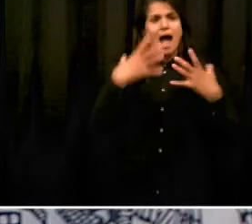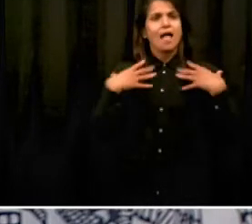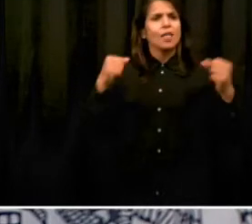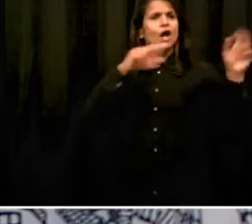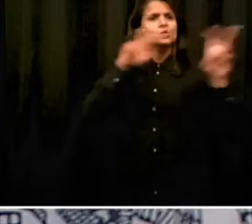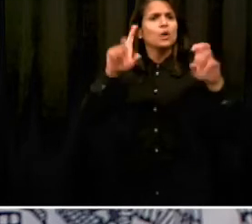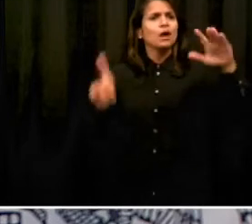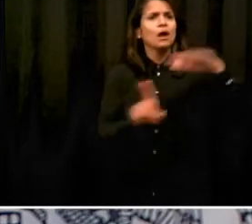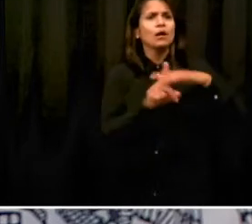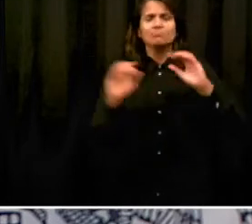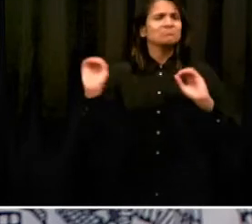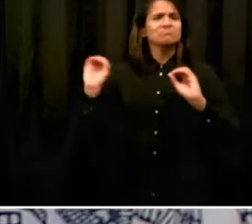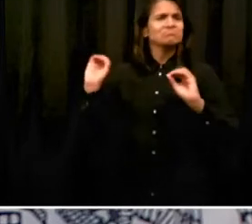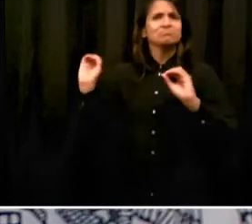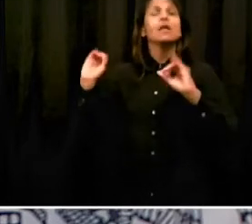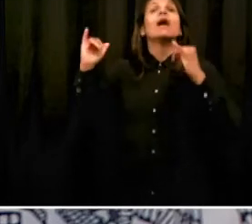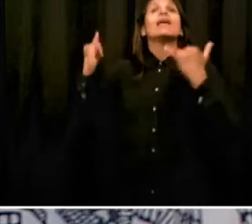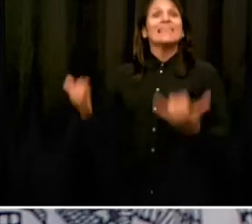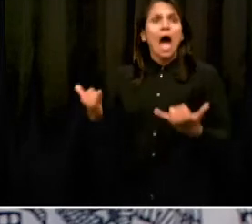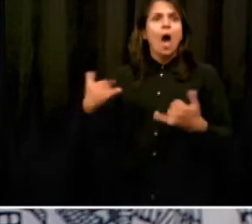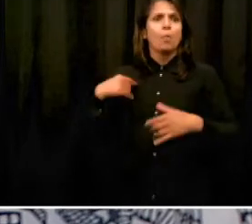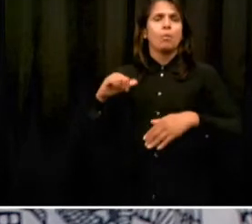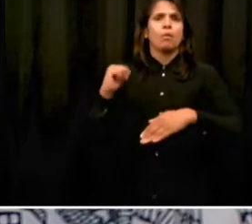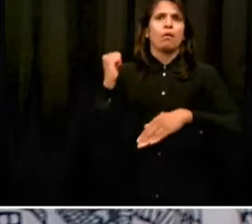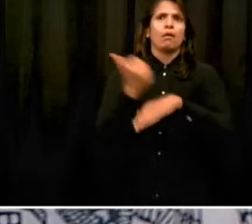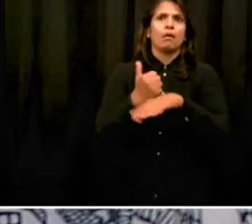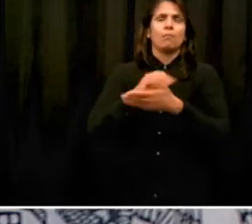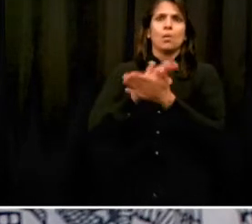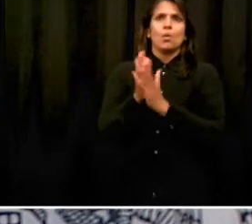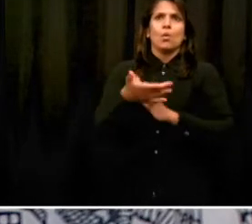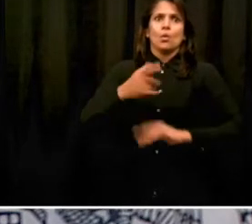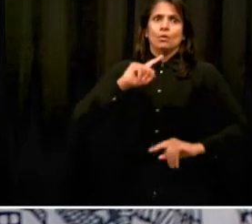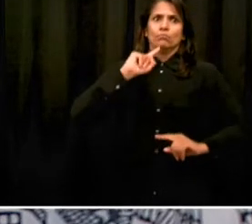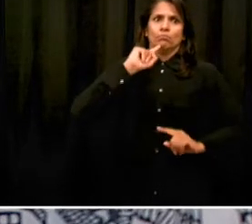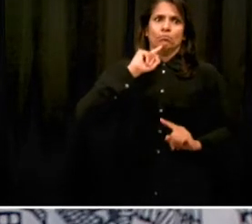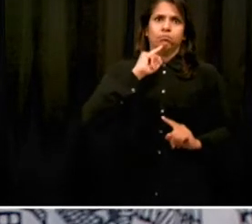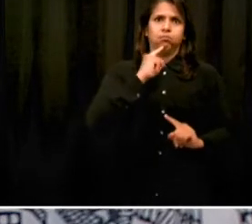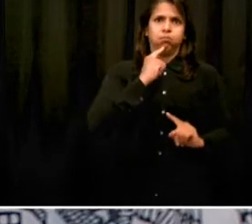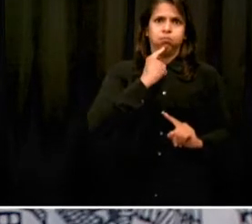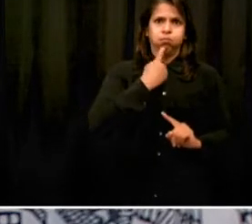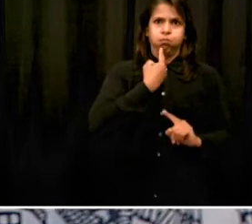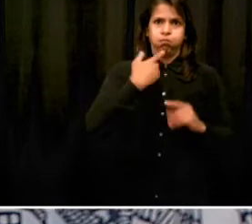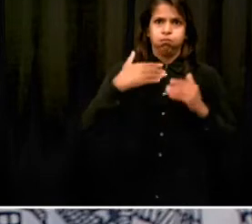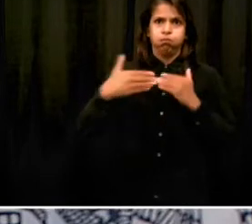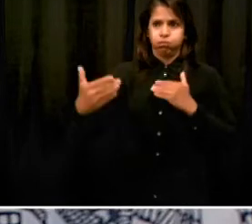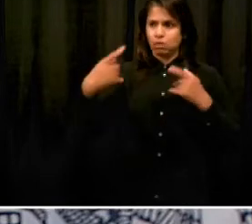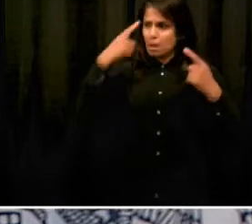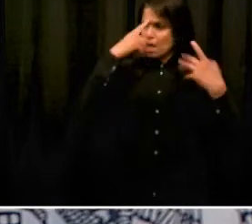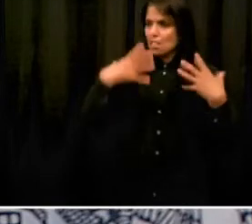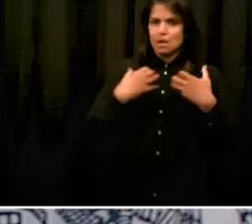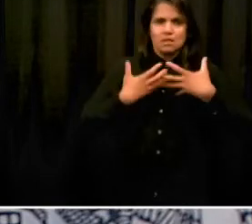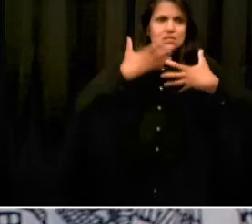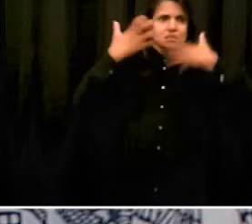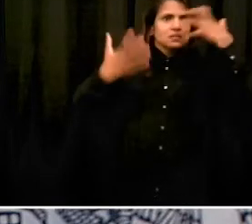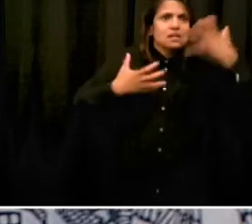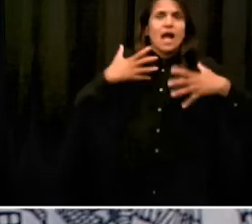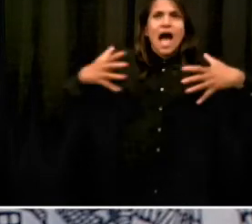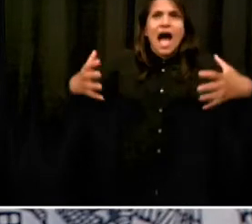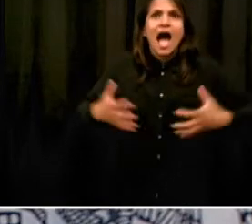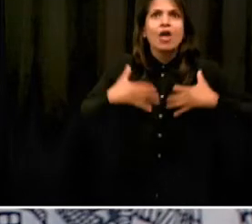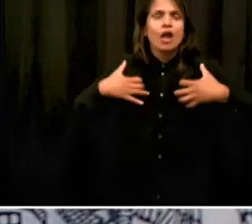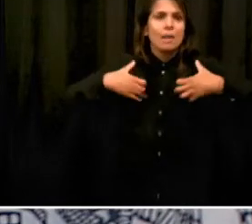who had mental health challenges were sent, which made no sense whatsoever, doesn't make sense today. We've obviously done a lot to try and change